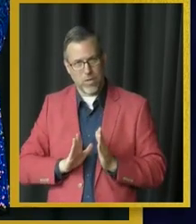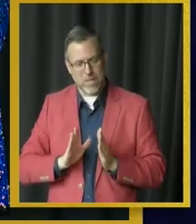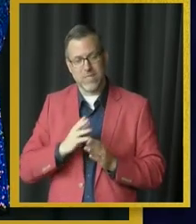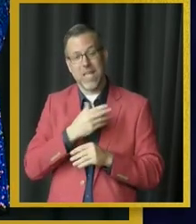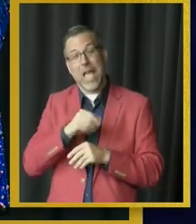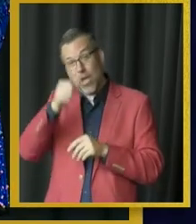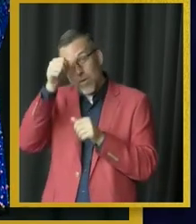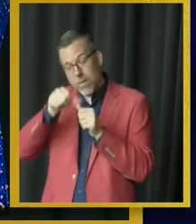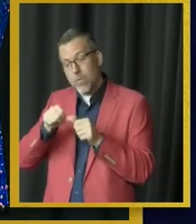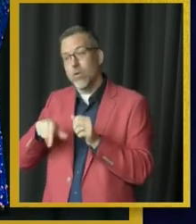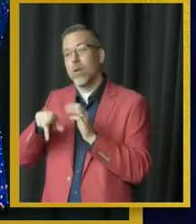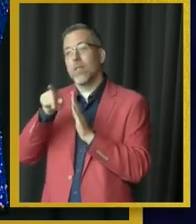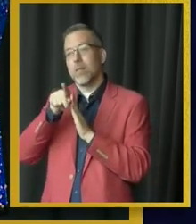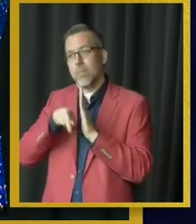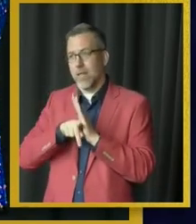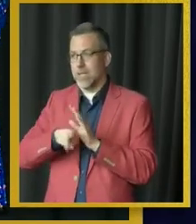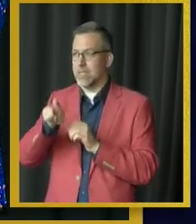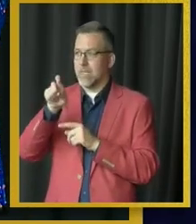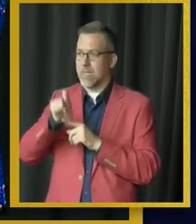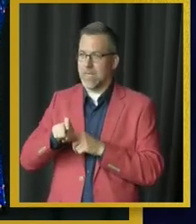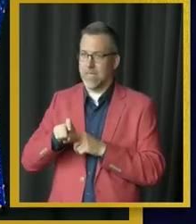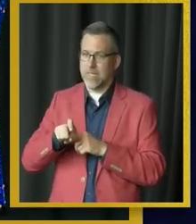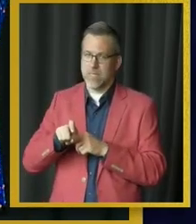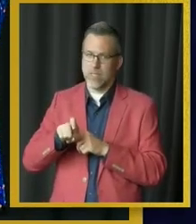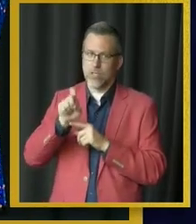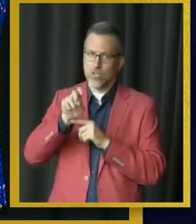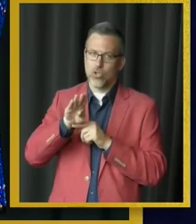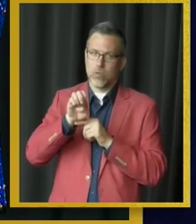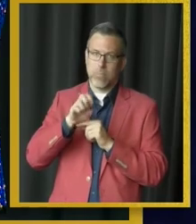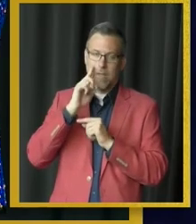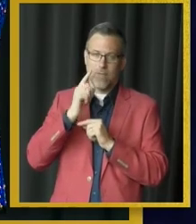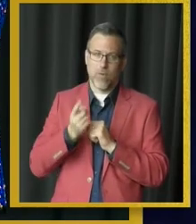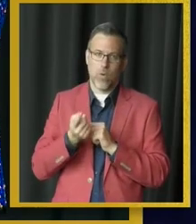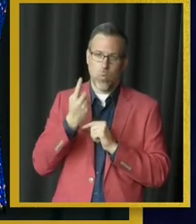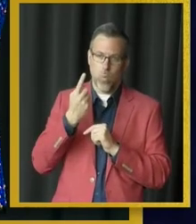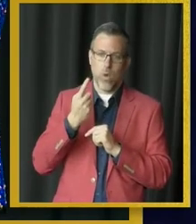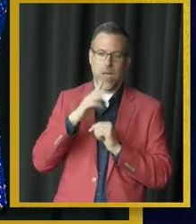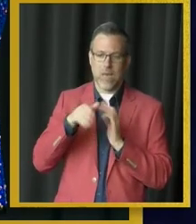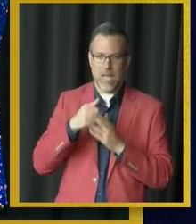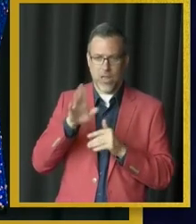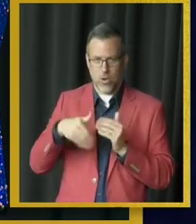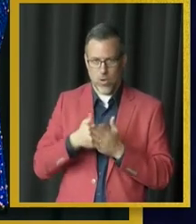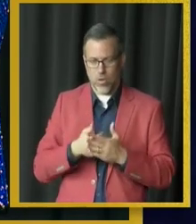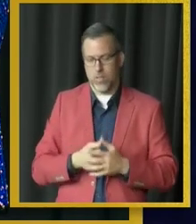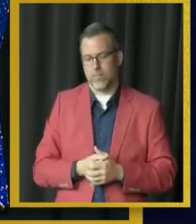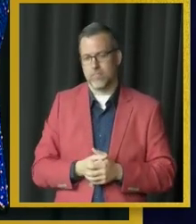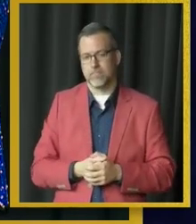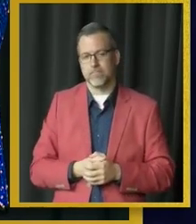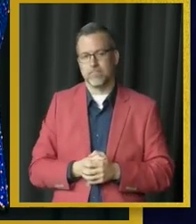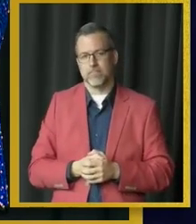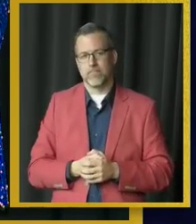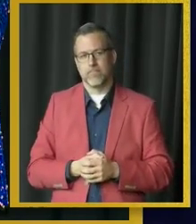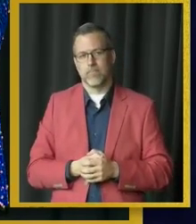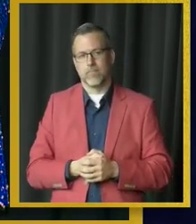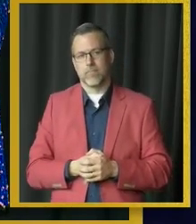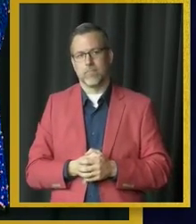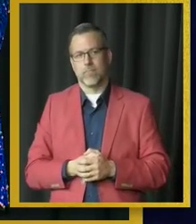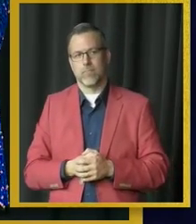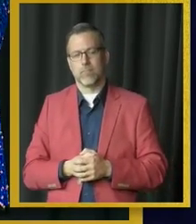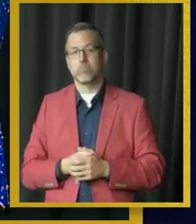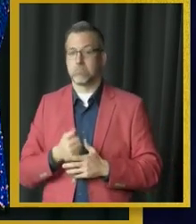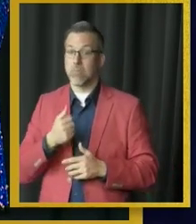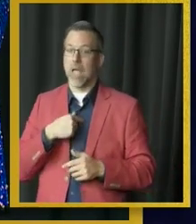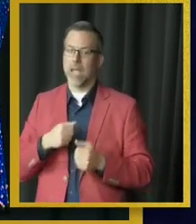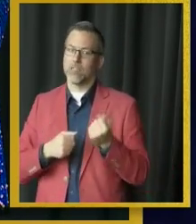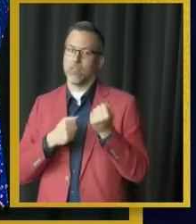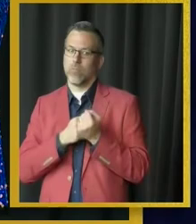remember that policy needs to be all should be for one and for all. I echo these sentiments, and